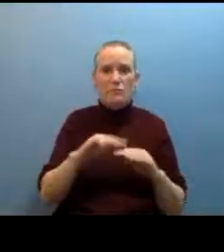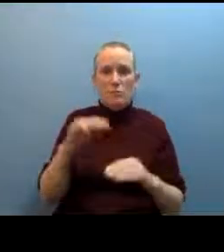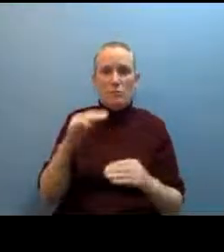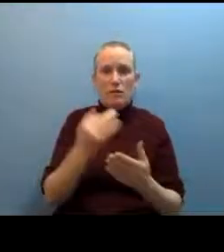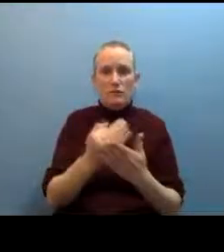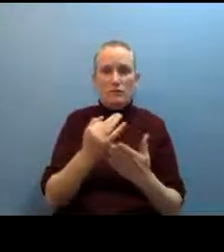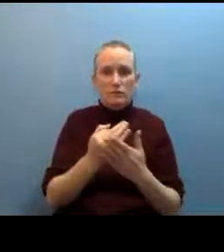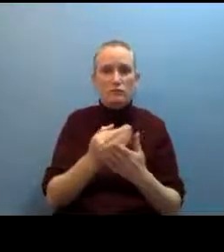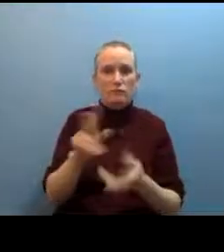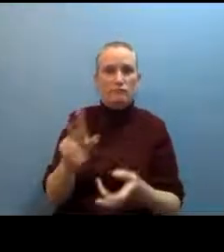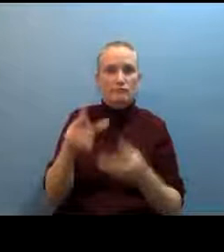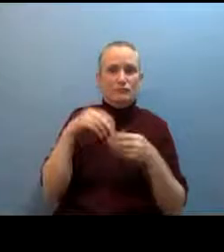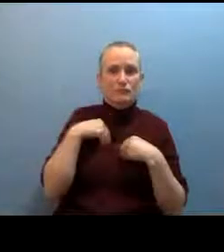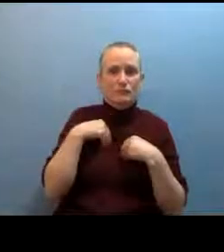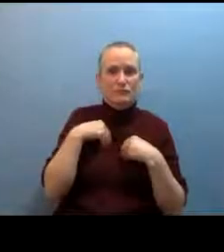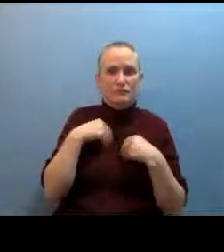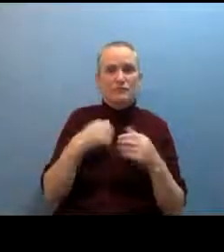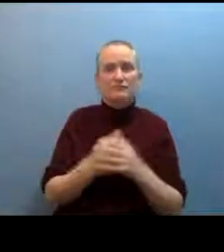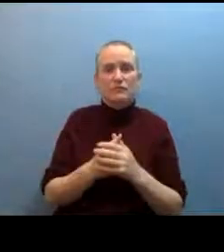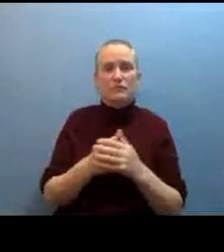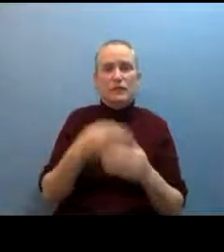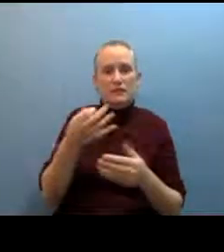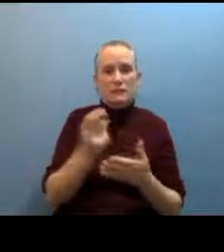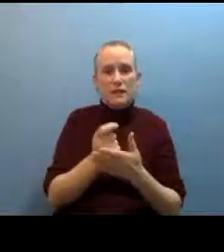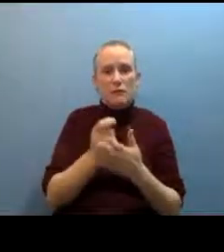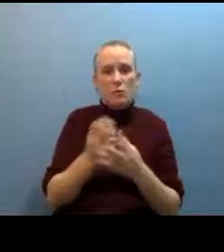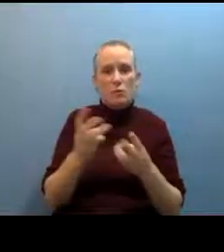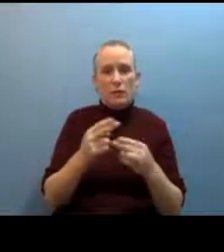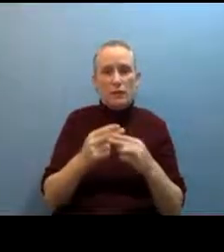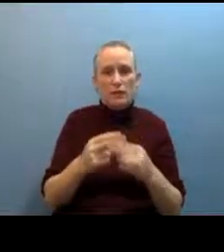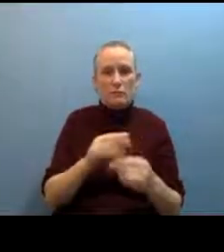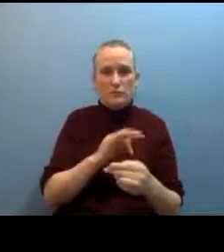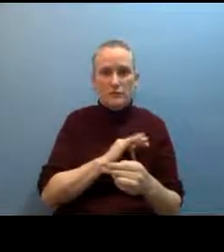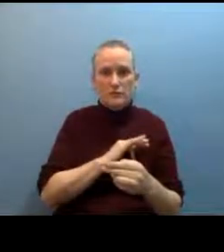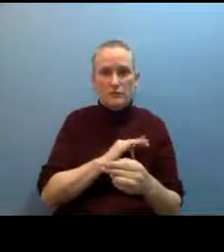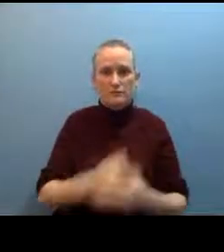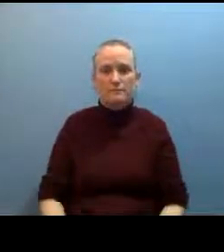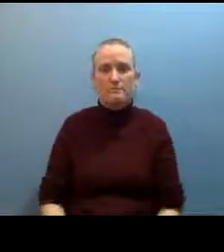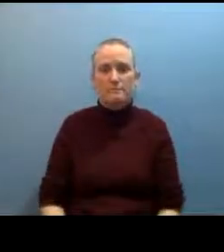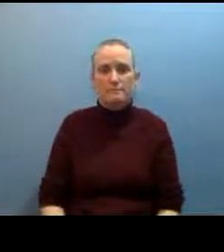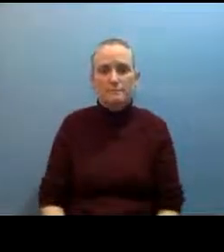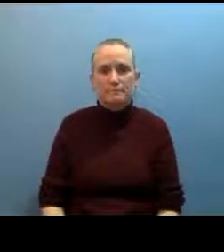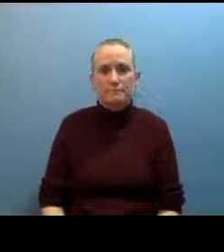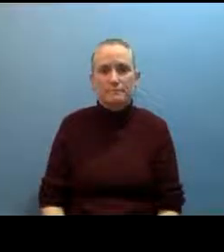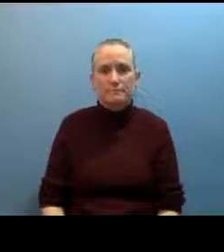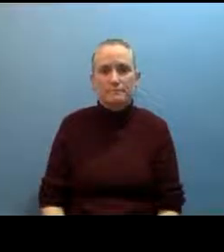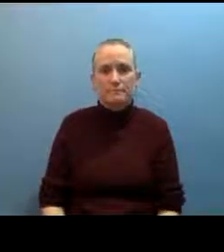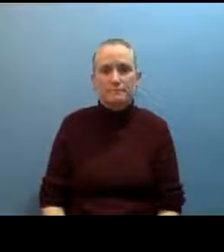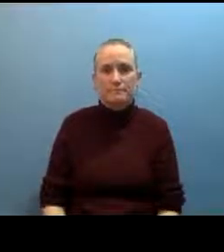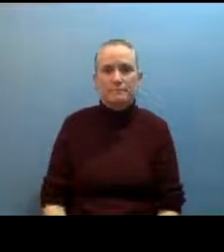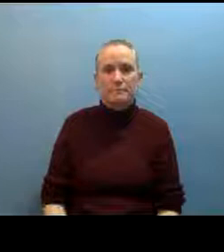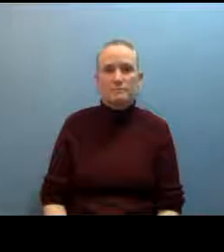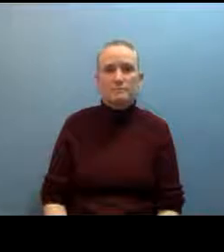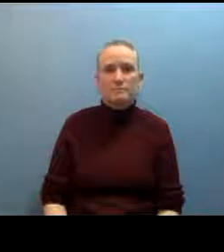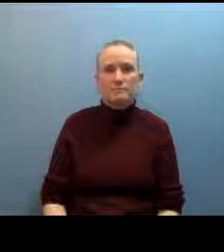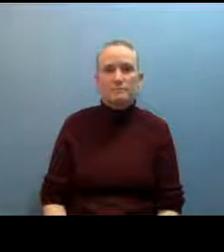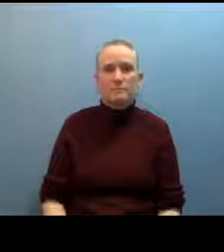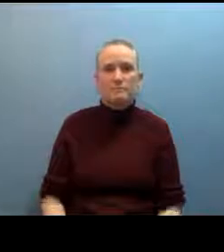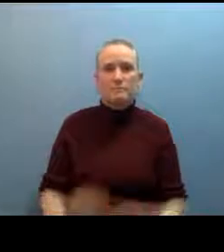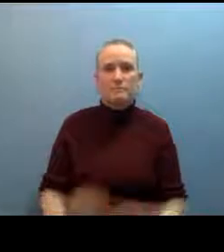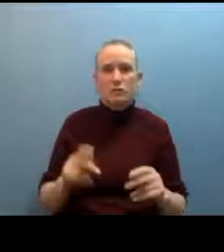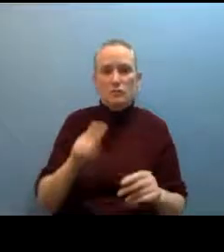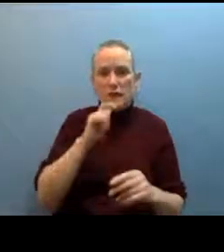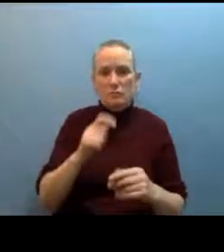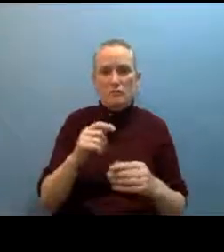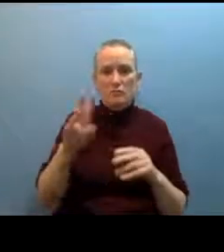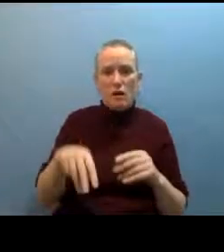to work it out themselves. Don't tell them they're wrong to feel a certain way, and we often do this kind of